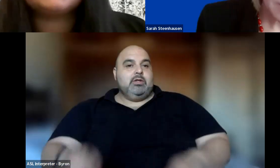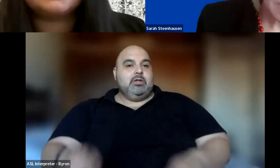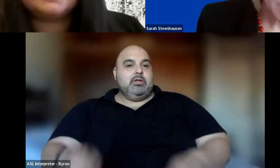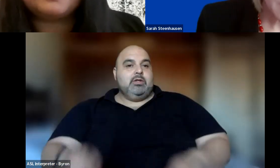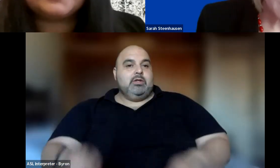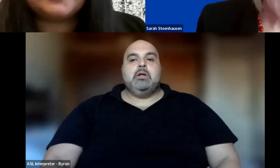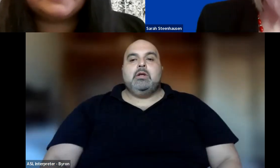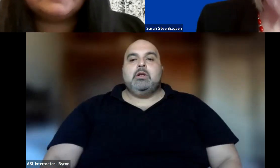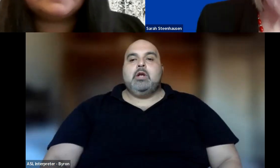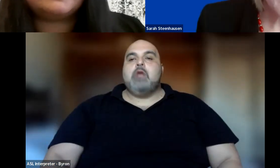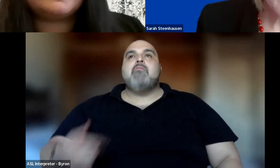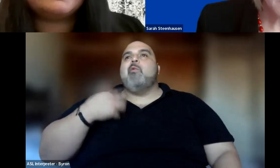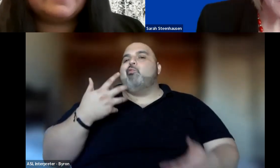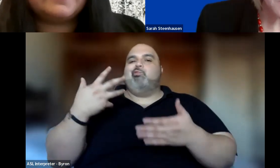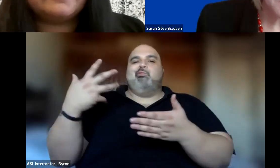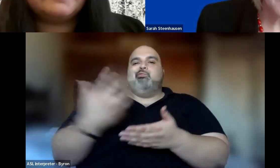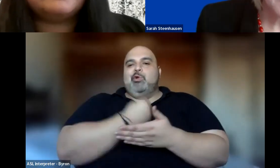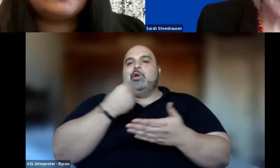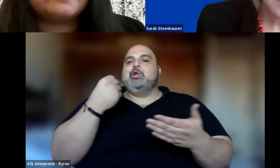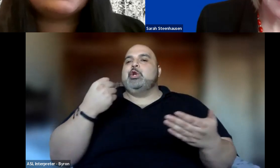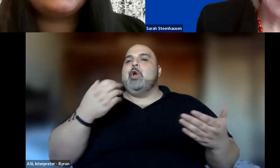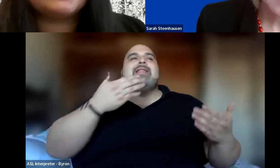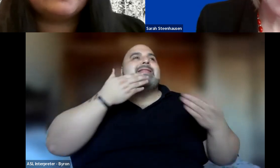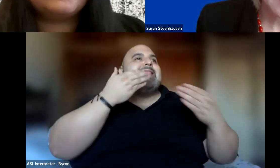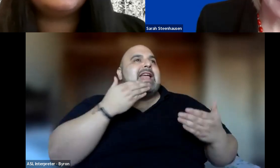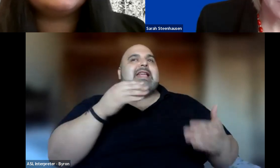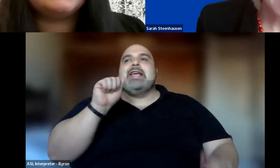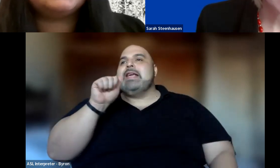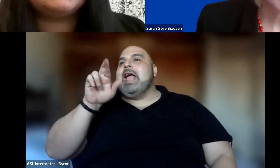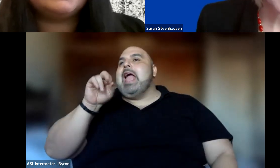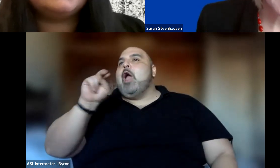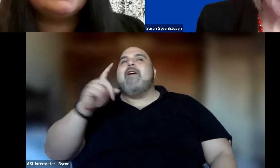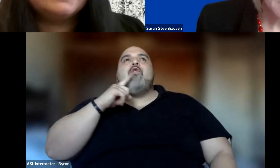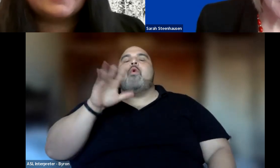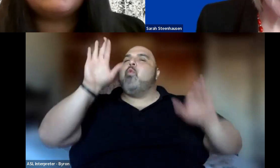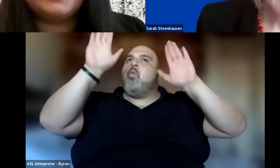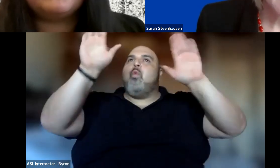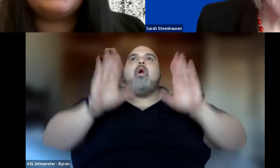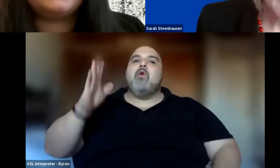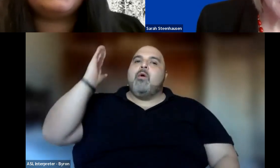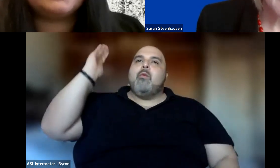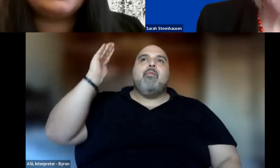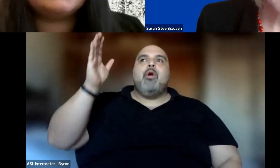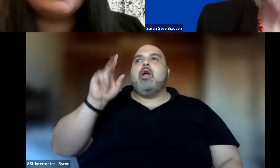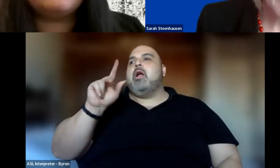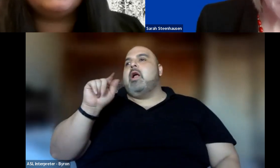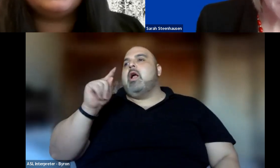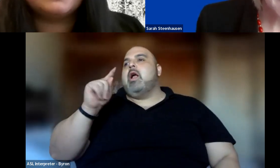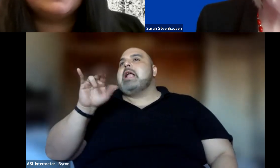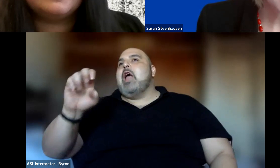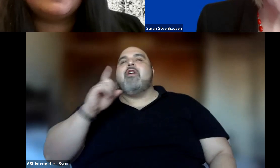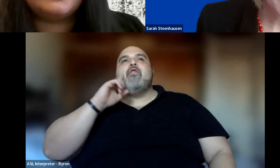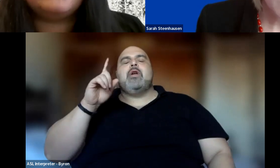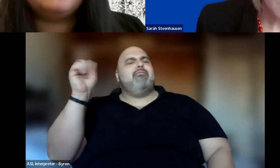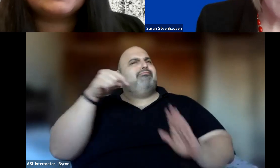I'd just like to take the opportunity to thank again Aaron Carruthers for his wonderful presentation, and Catherine Blakemore for her really